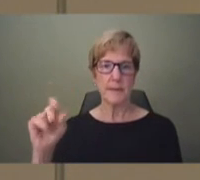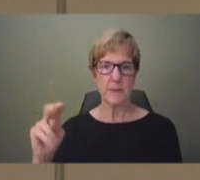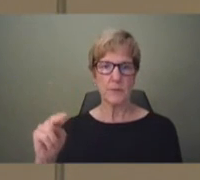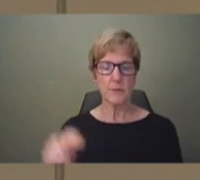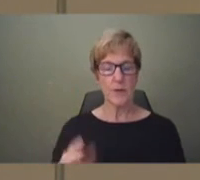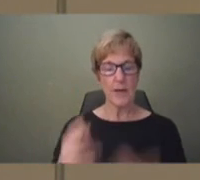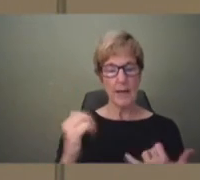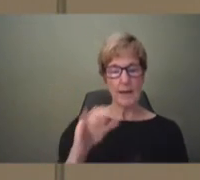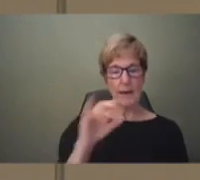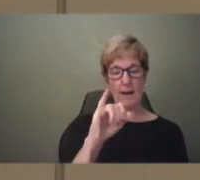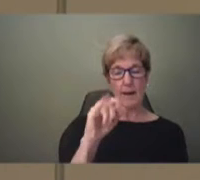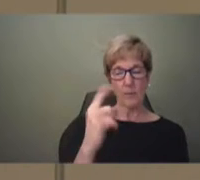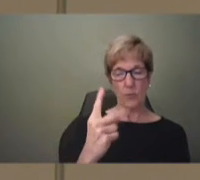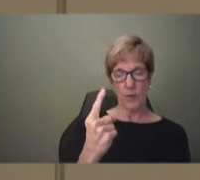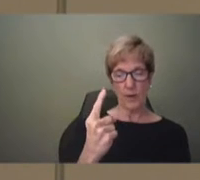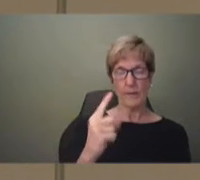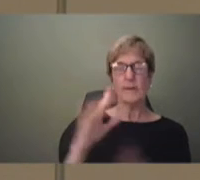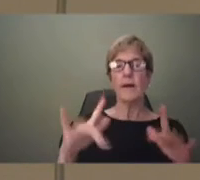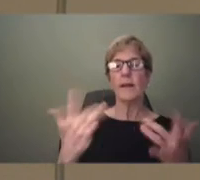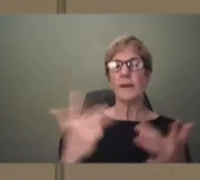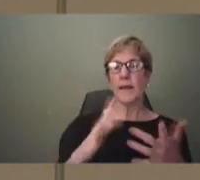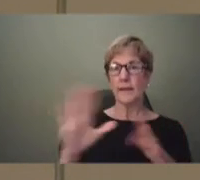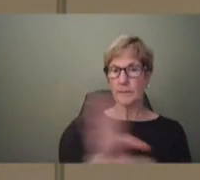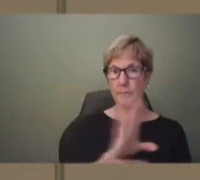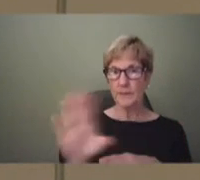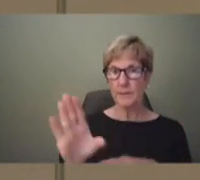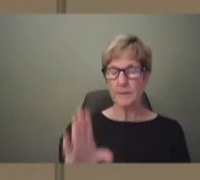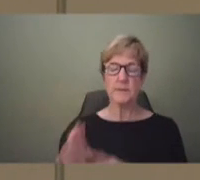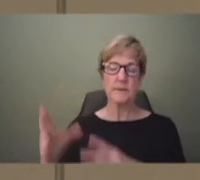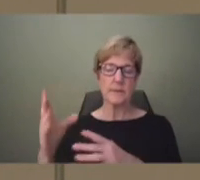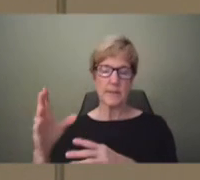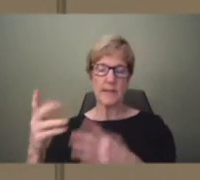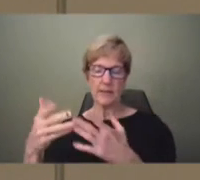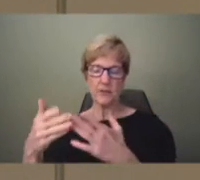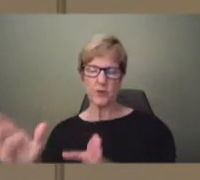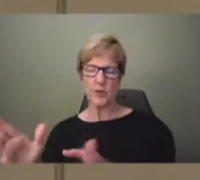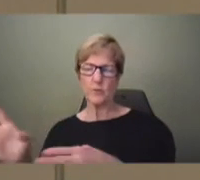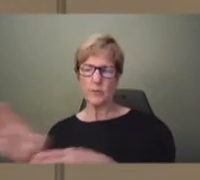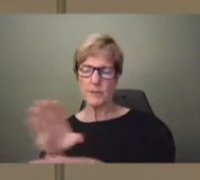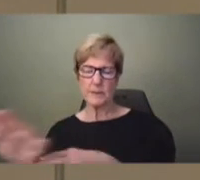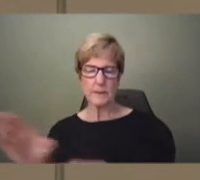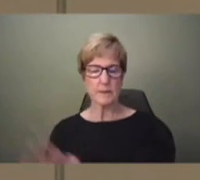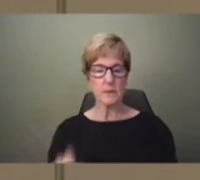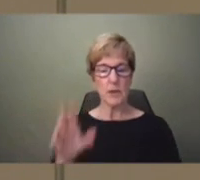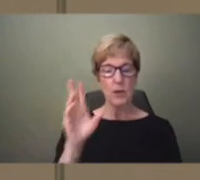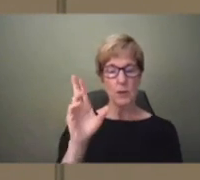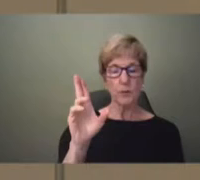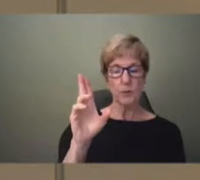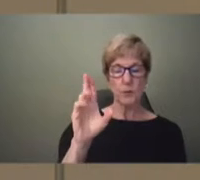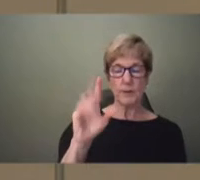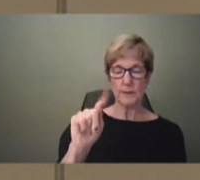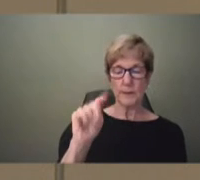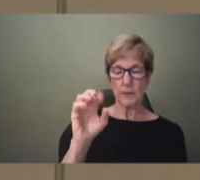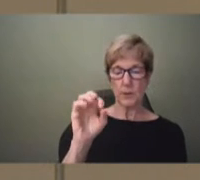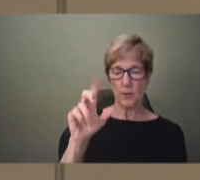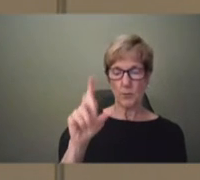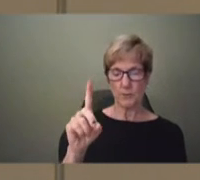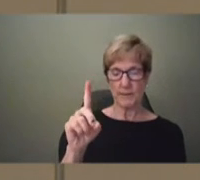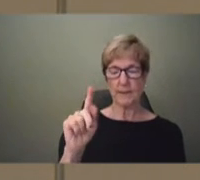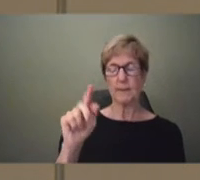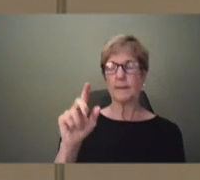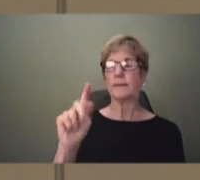i1 light industrial and I2 General industrial the proposed zoning is Tod UC Transit oriented development urban center and